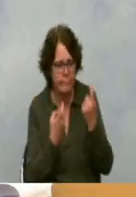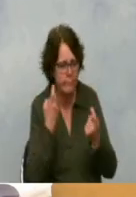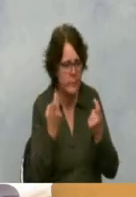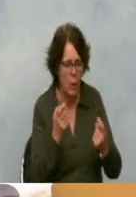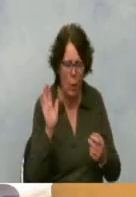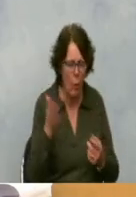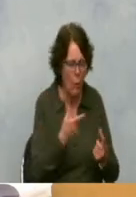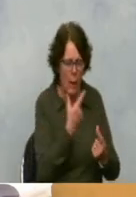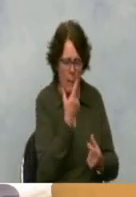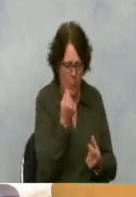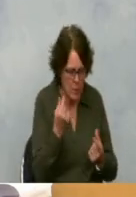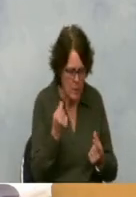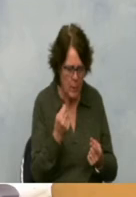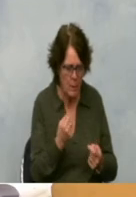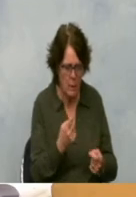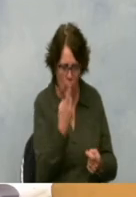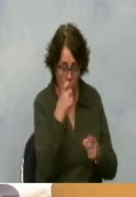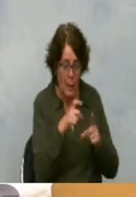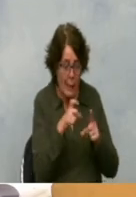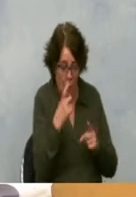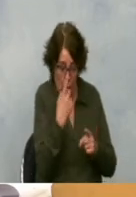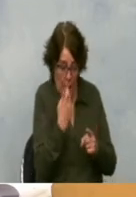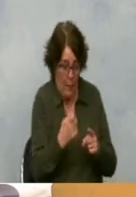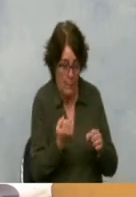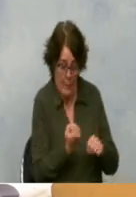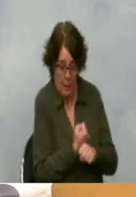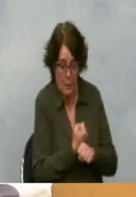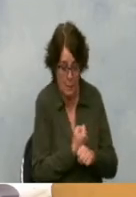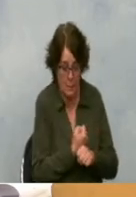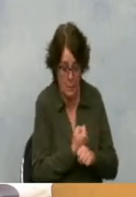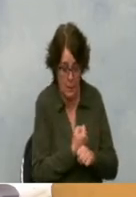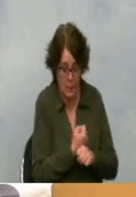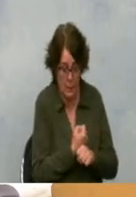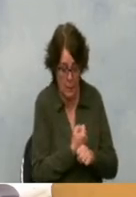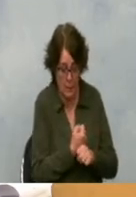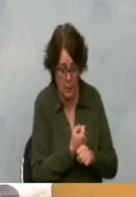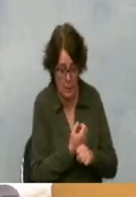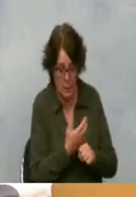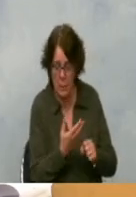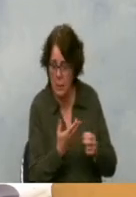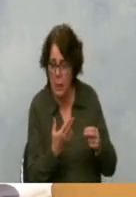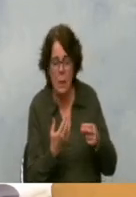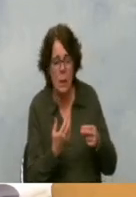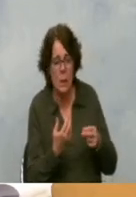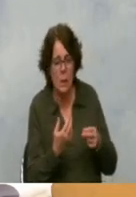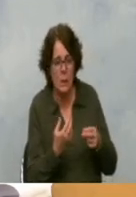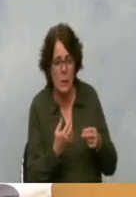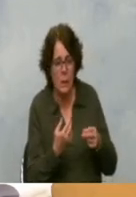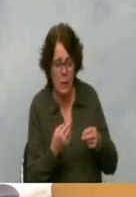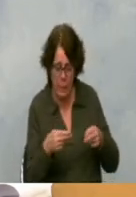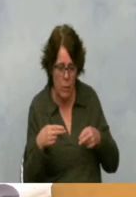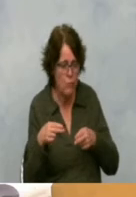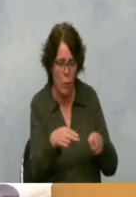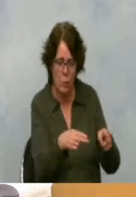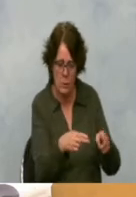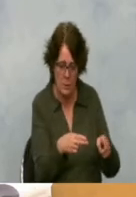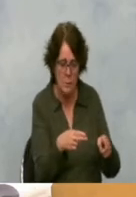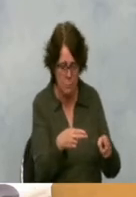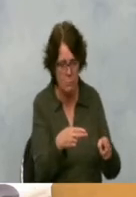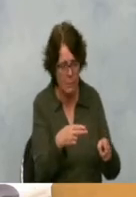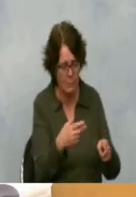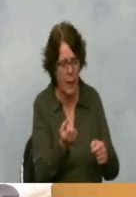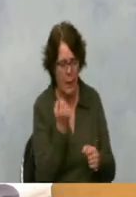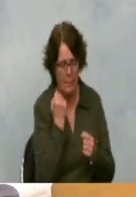possibility, right, around what could be done. Right, but the roads team and David are absolutely acutely aware, right, of the